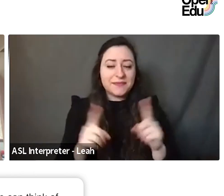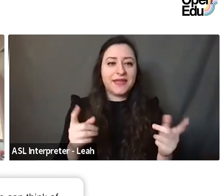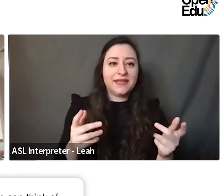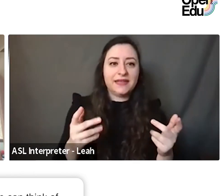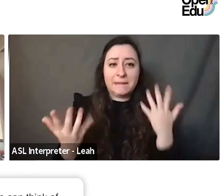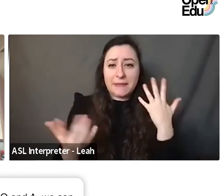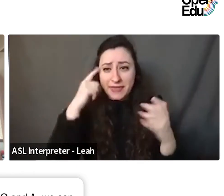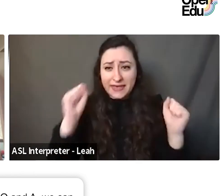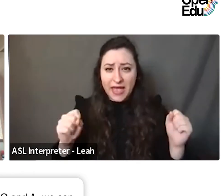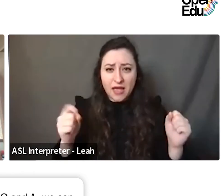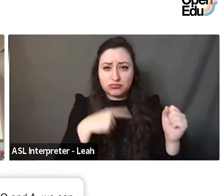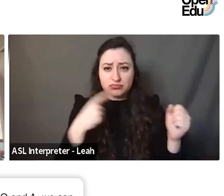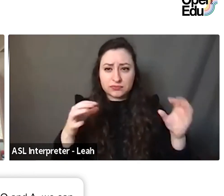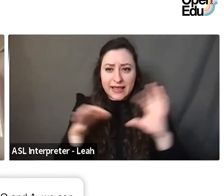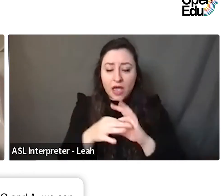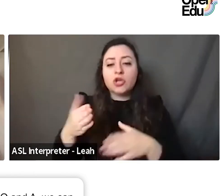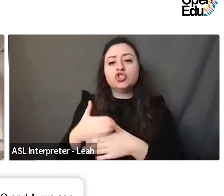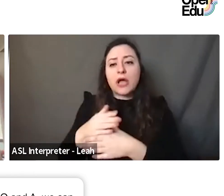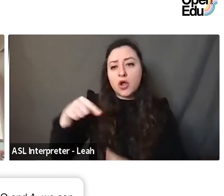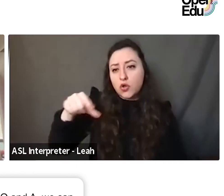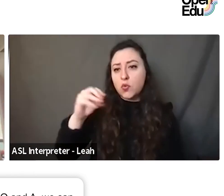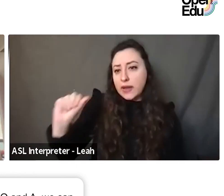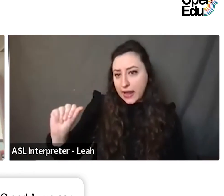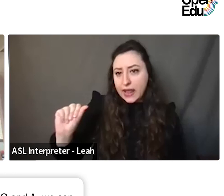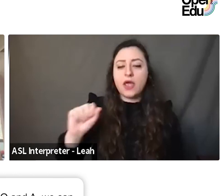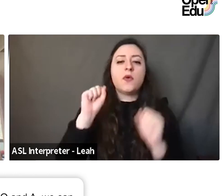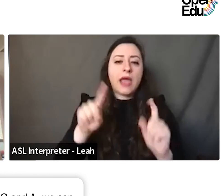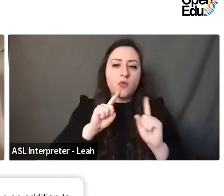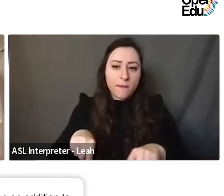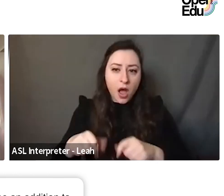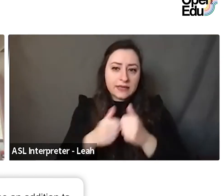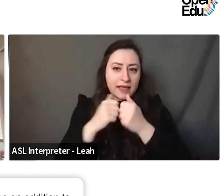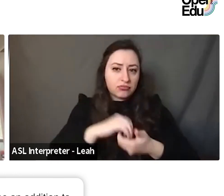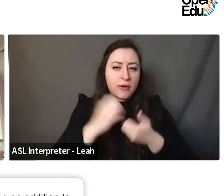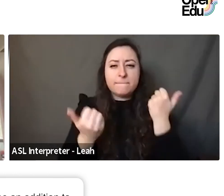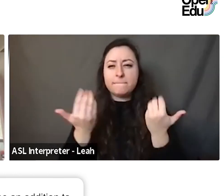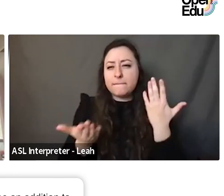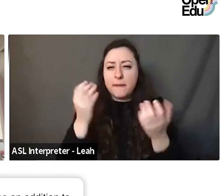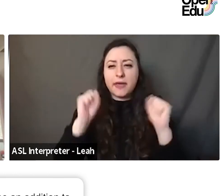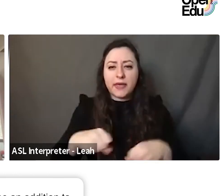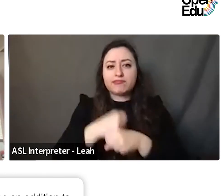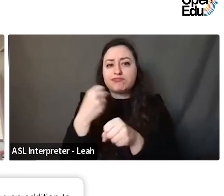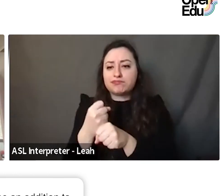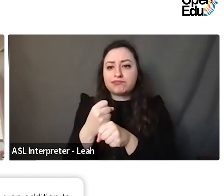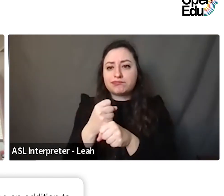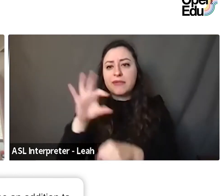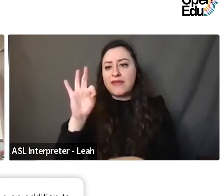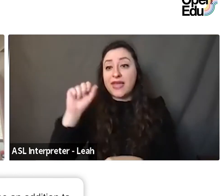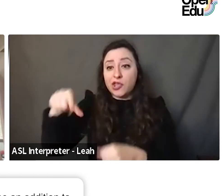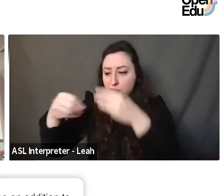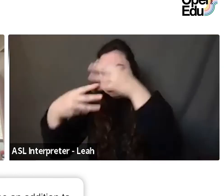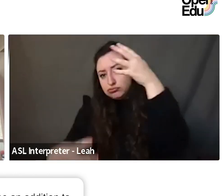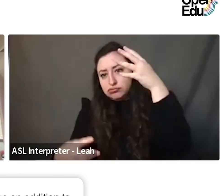of connecting together. I'll share the Q&A. We can respond together, and we can create maybe an addition to the FAQ on the